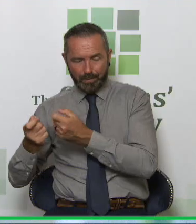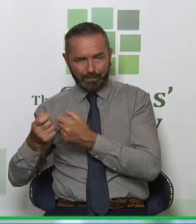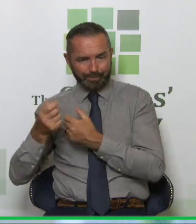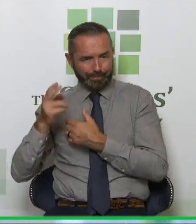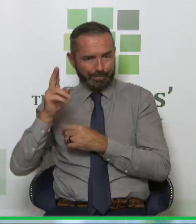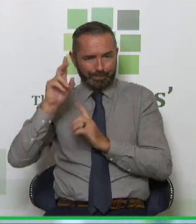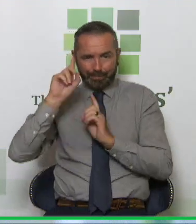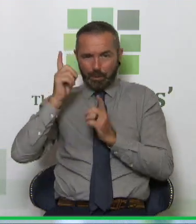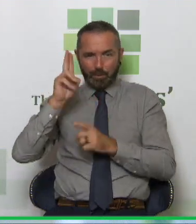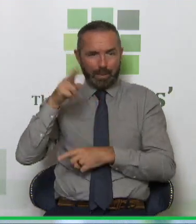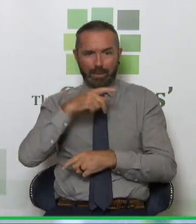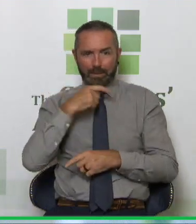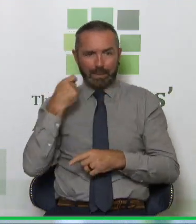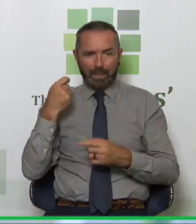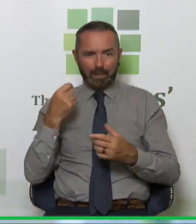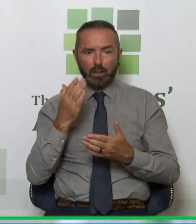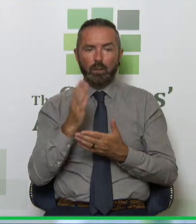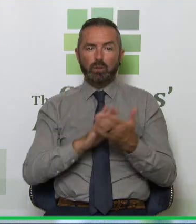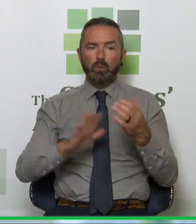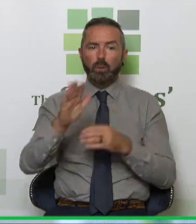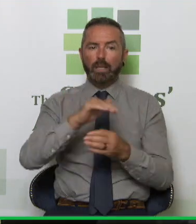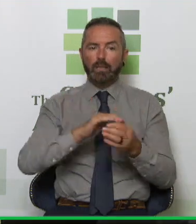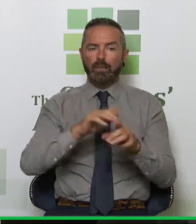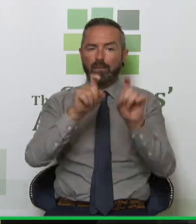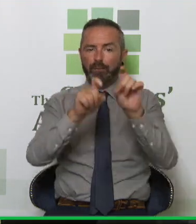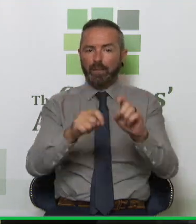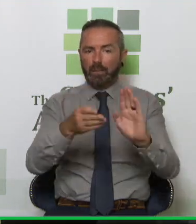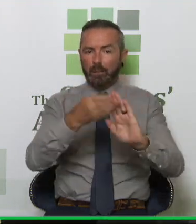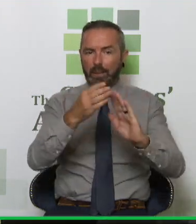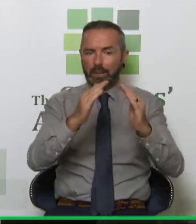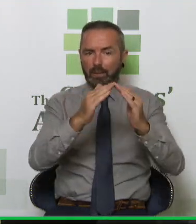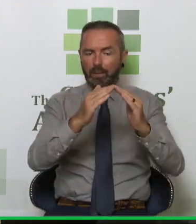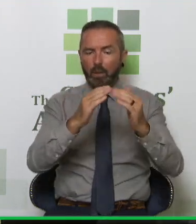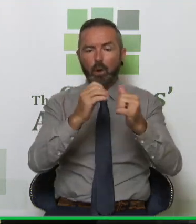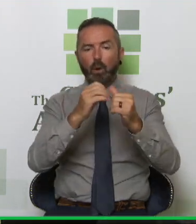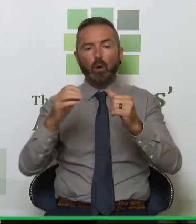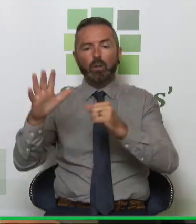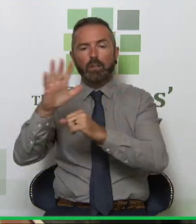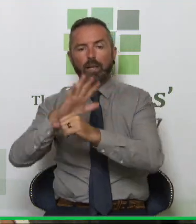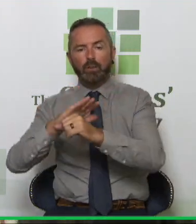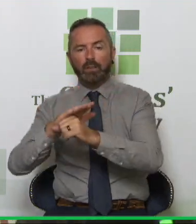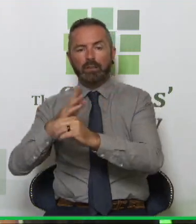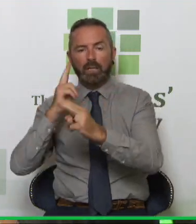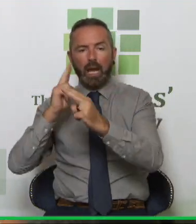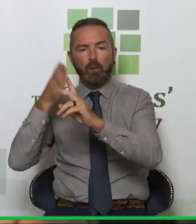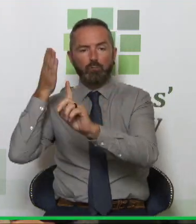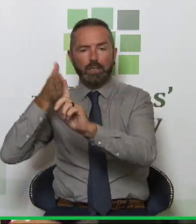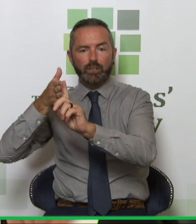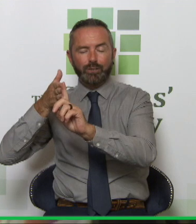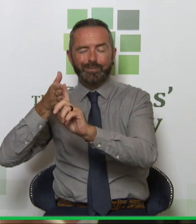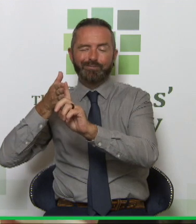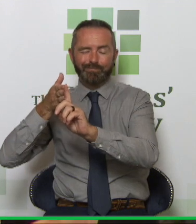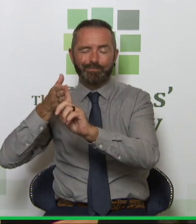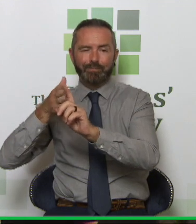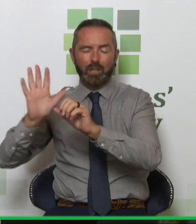well. It could be in a fixed base in some locations, it could be via outreach in others. That's very much how it fits with local services,